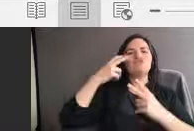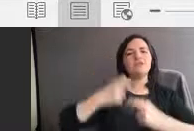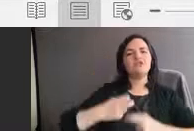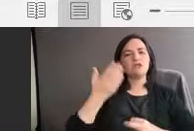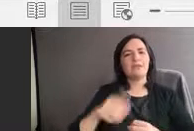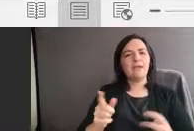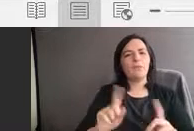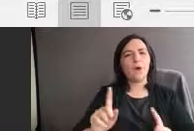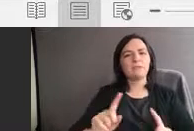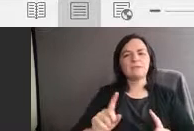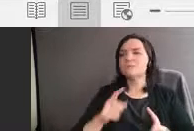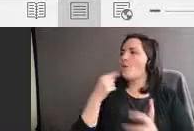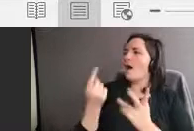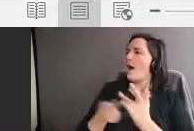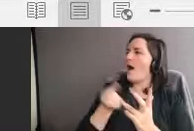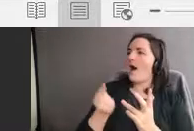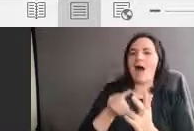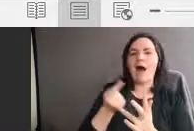and